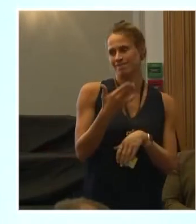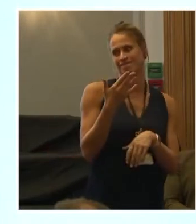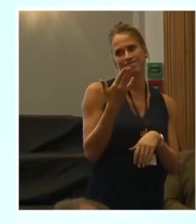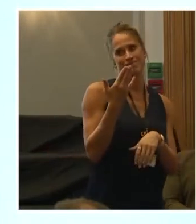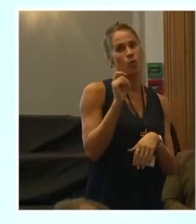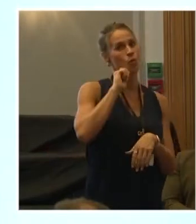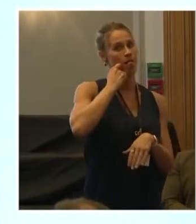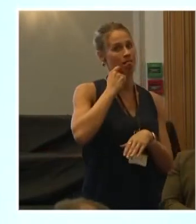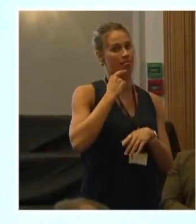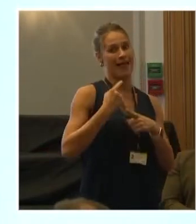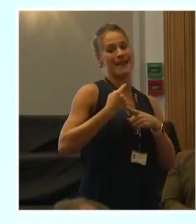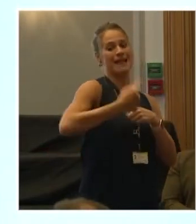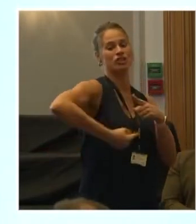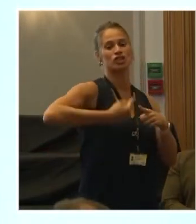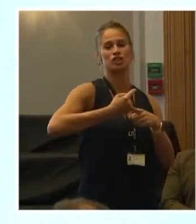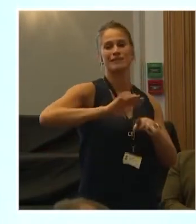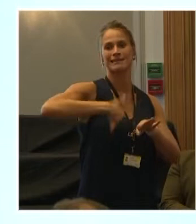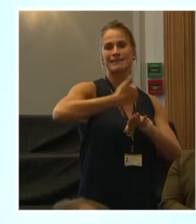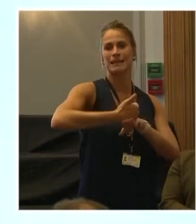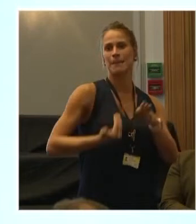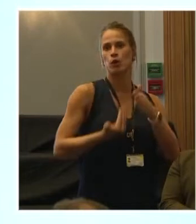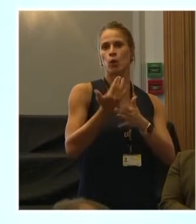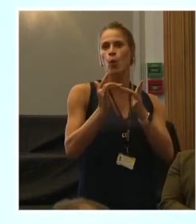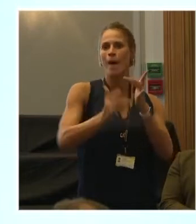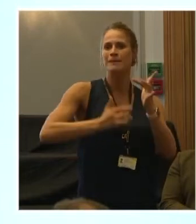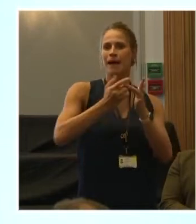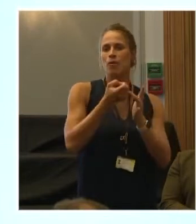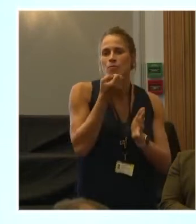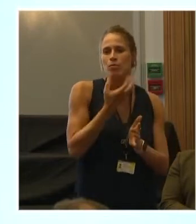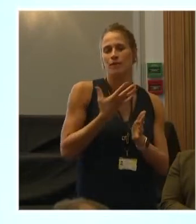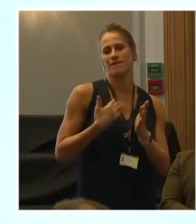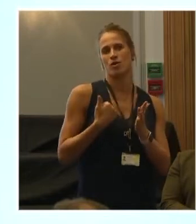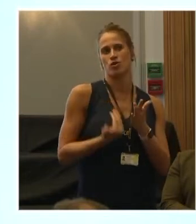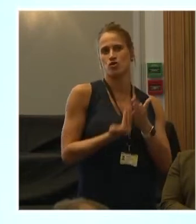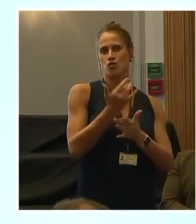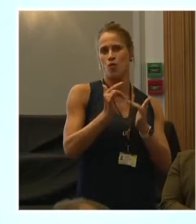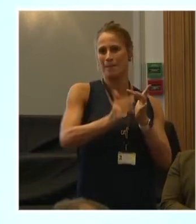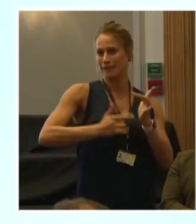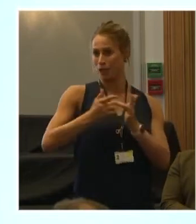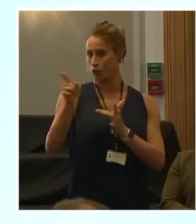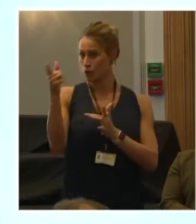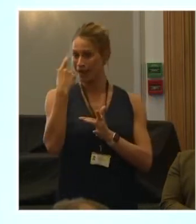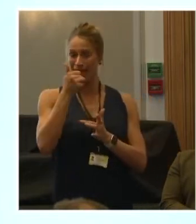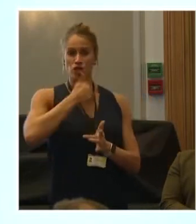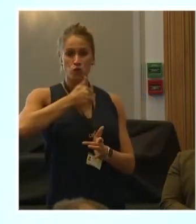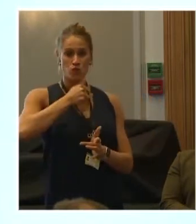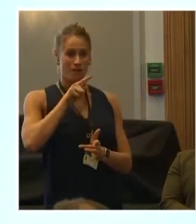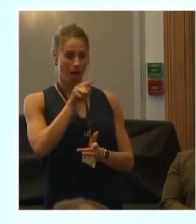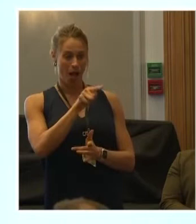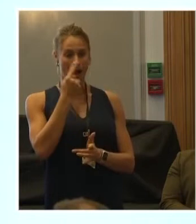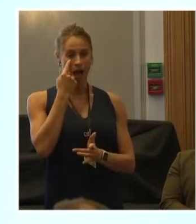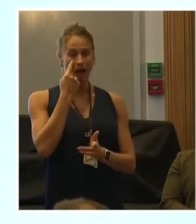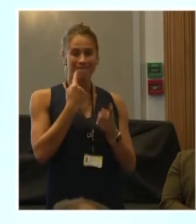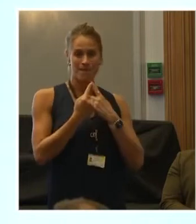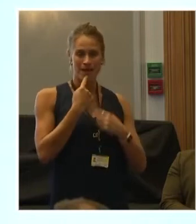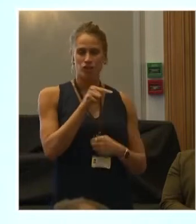next year to improve your experience even more. And you can gain all of the information you need there. Meanwhile, all of the